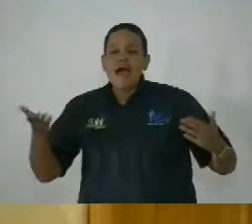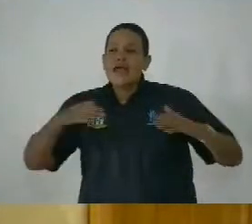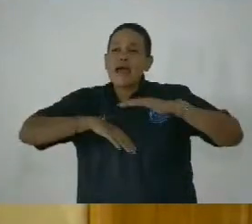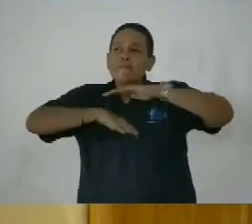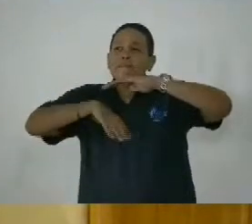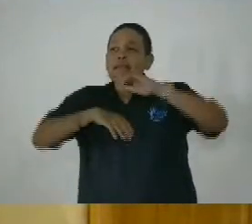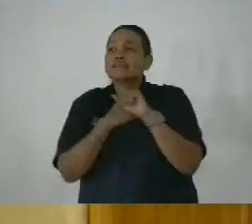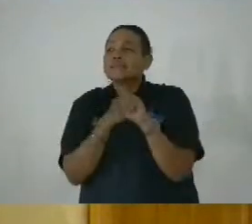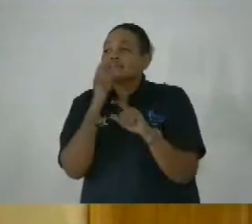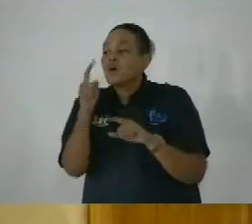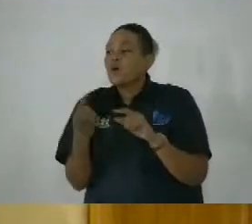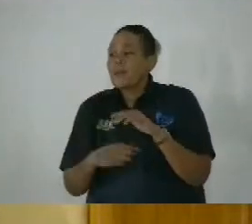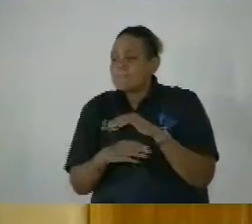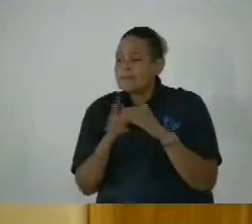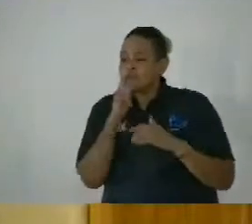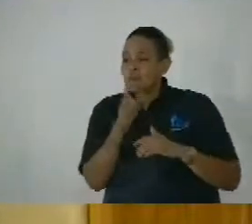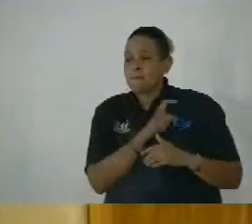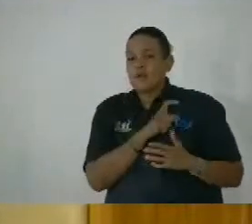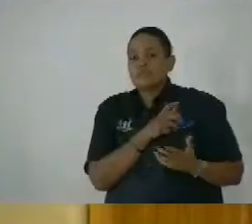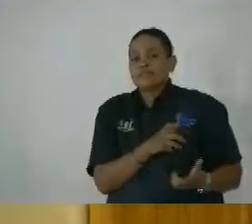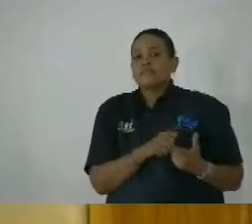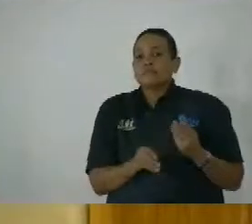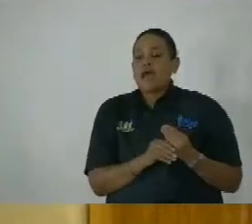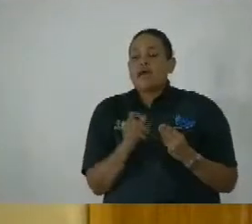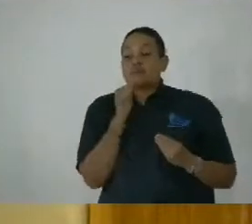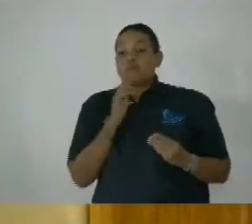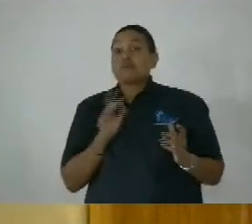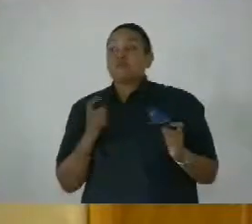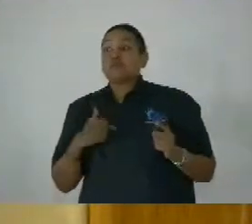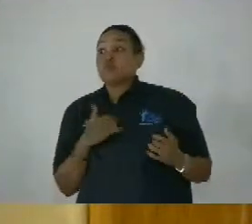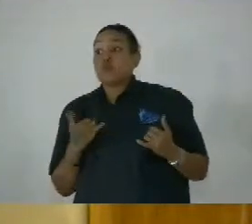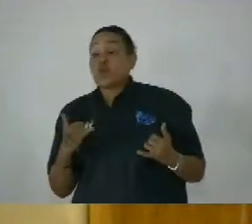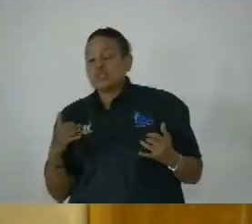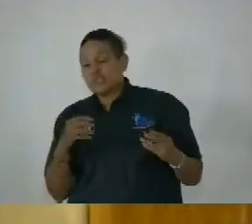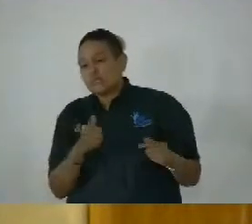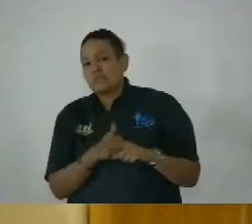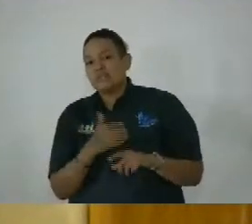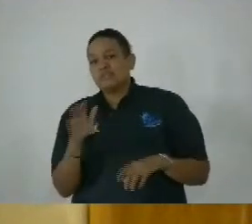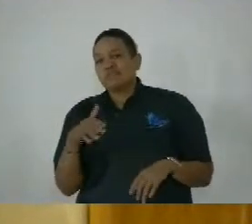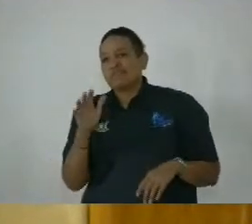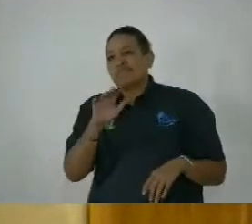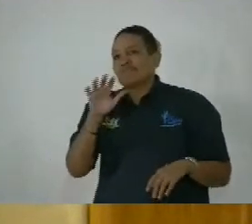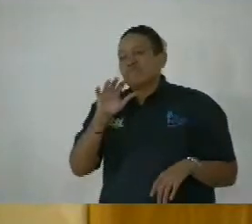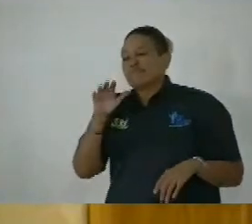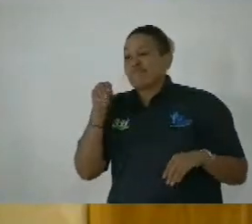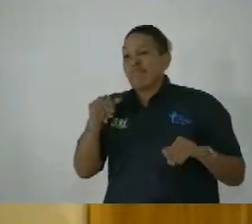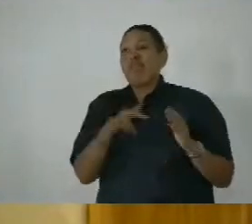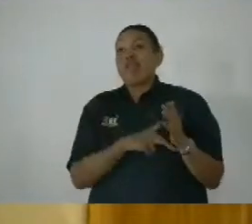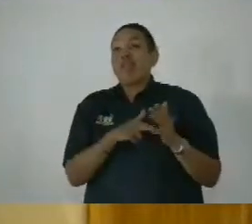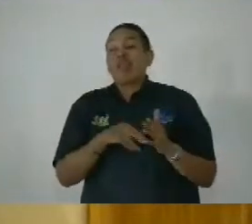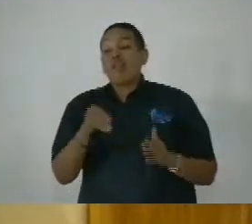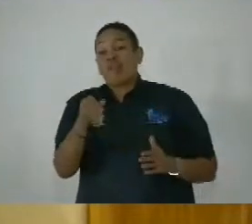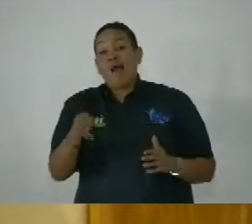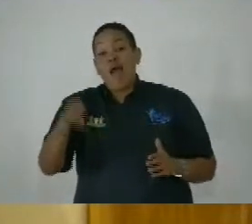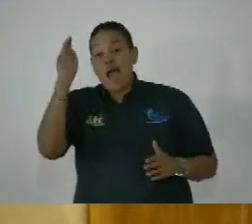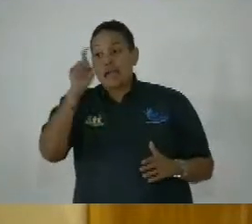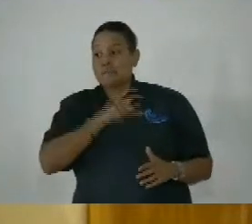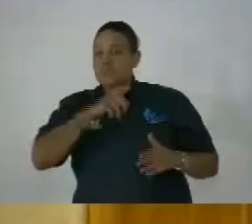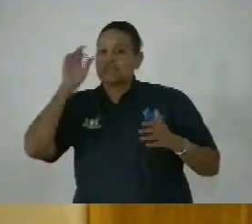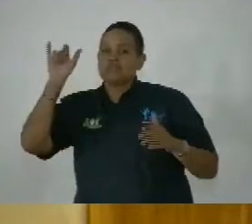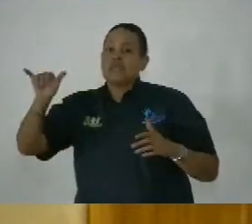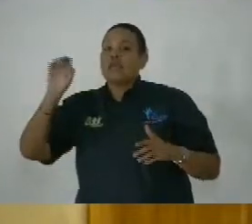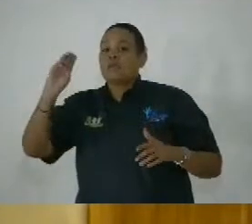base, not just a base for police officers, but Madam Speaker, we currently spend a horrendous amount on rental to keep the officers in Montego